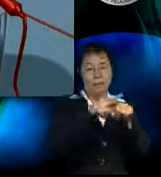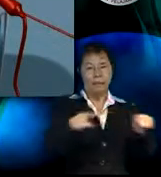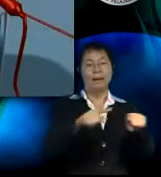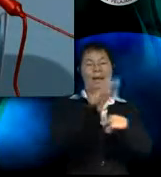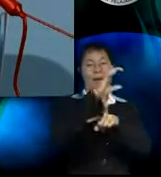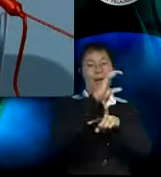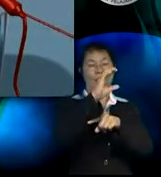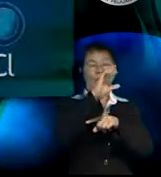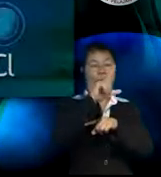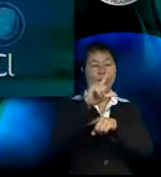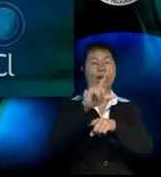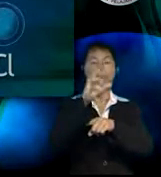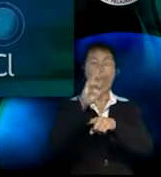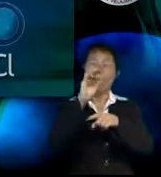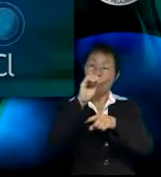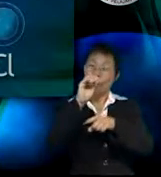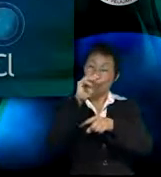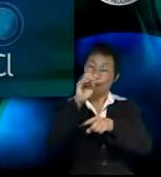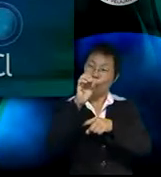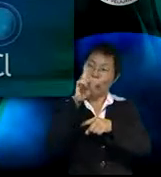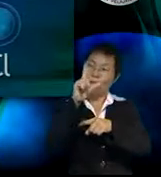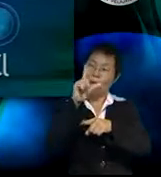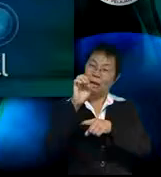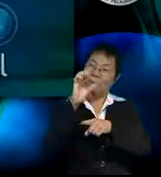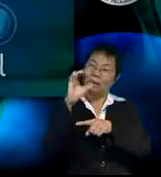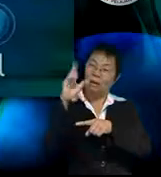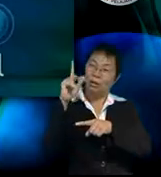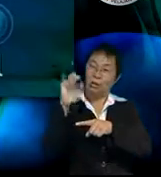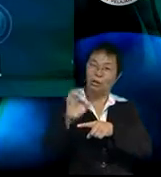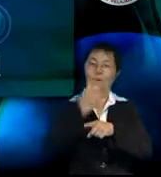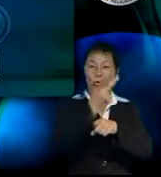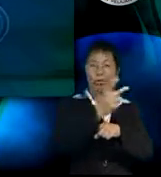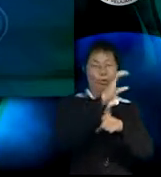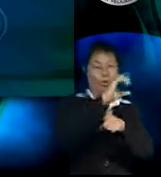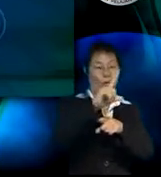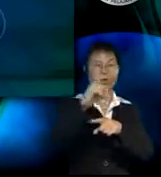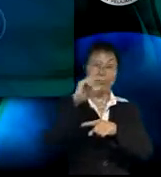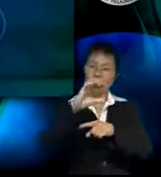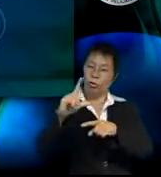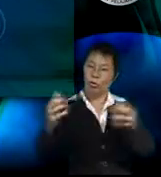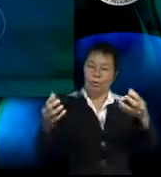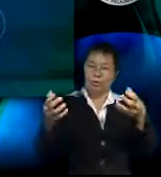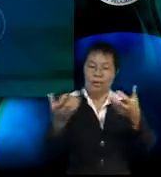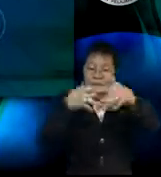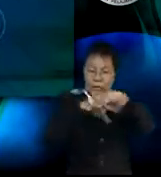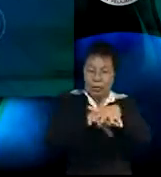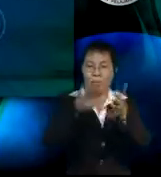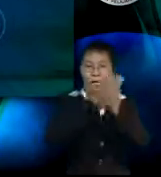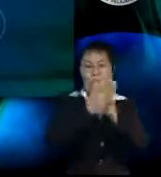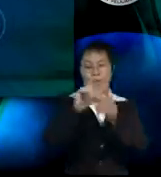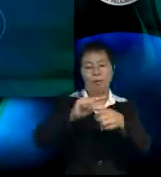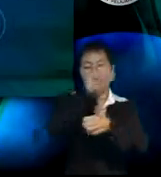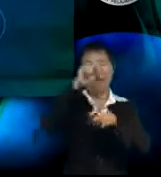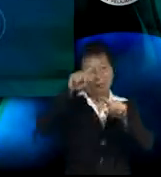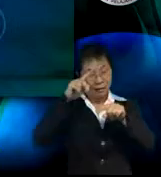molecules. So, 2 chlorine atoms join together to form chlorine gas, which can be seen at